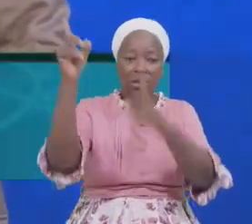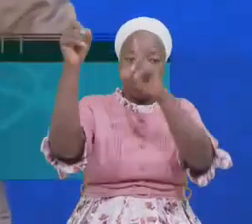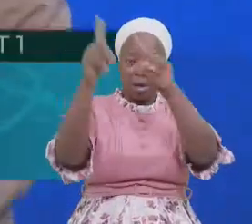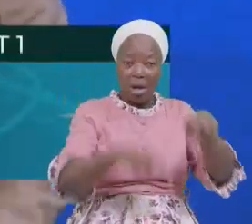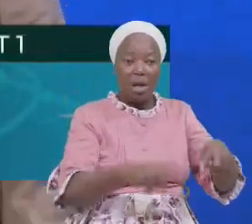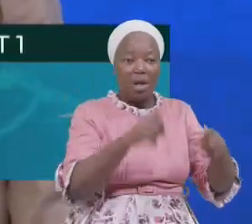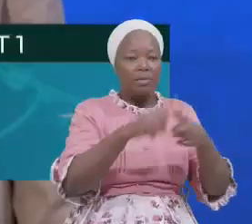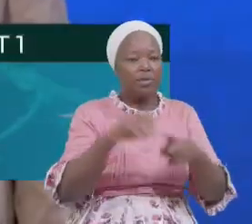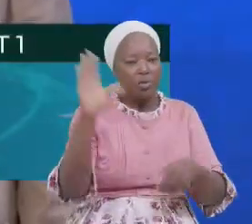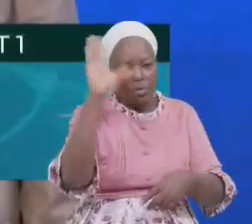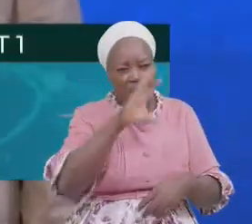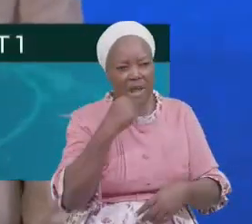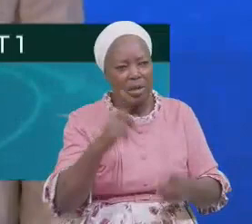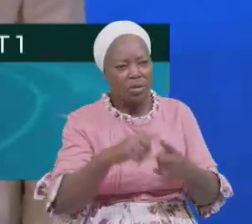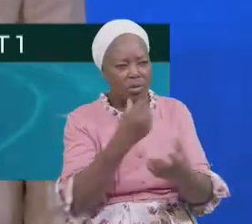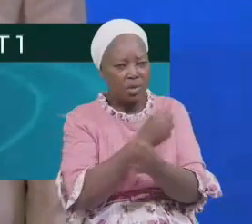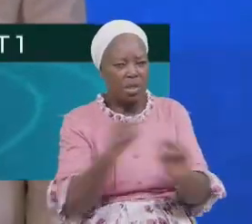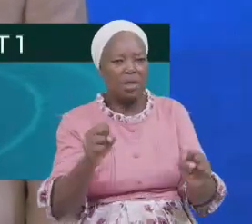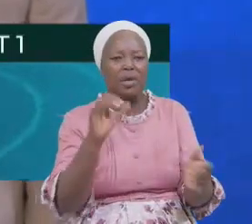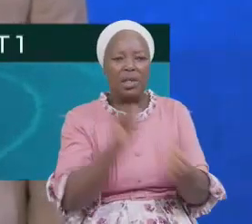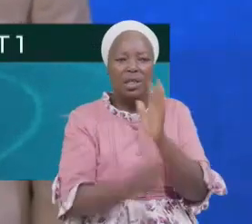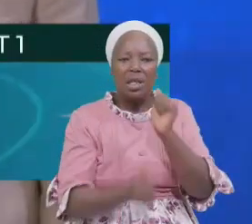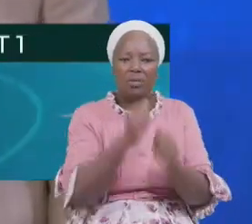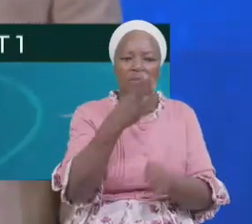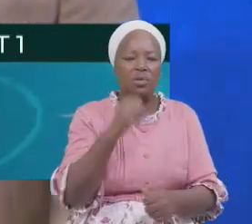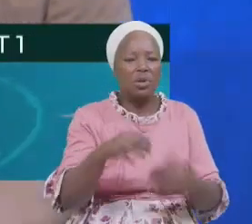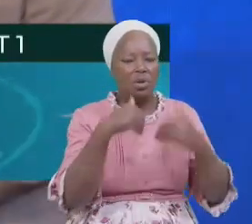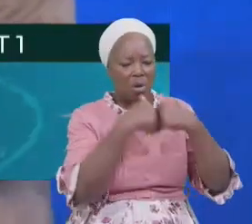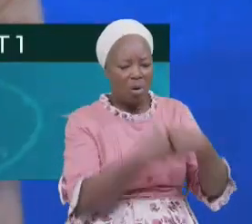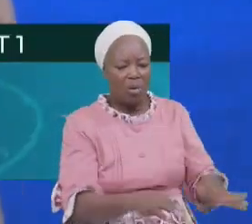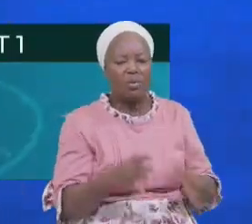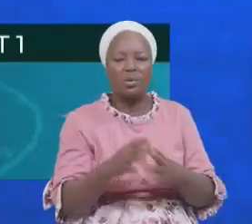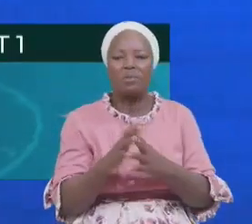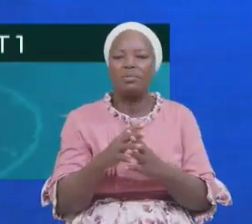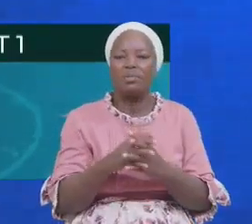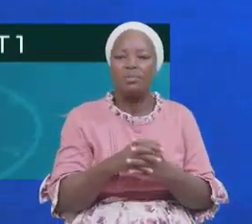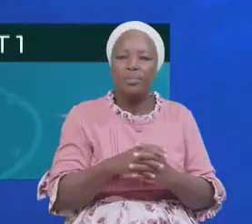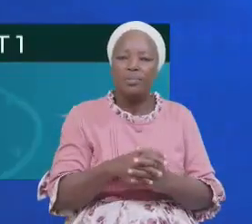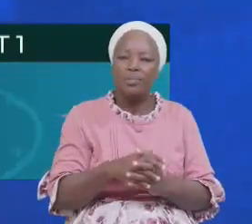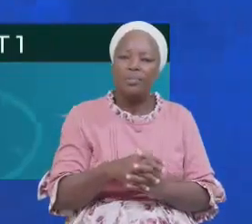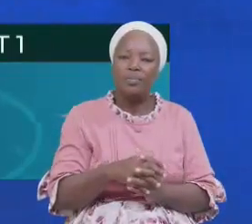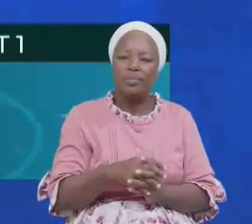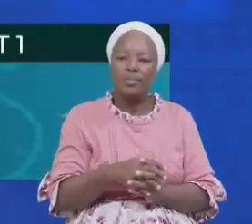to save that which was lost.